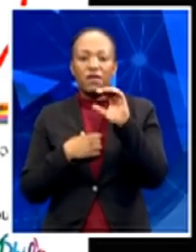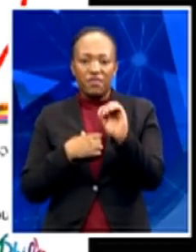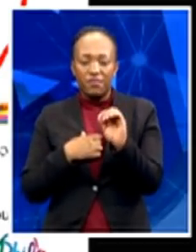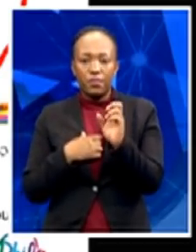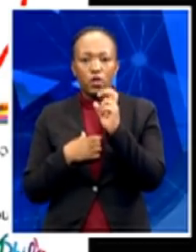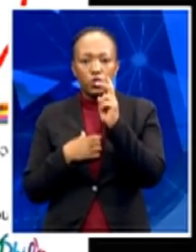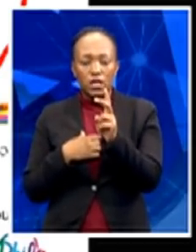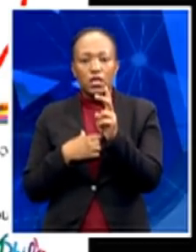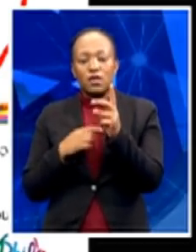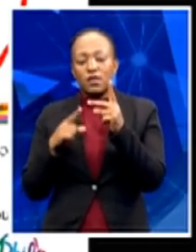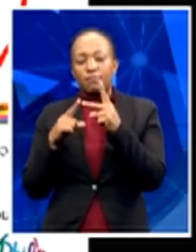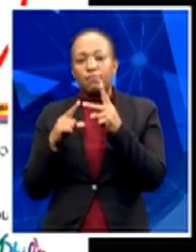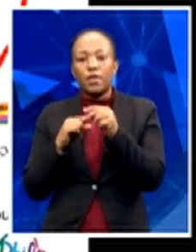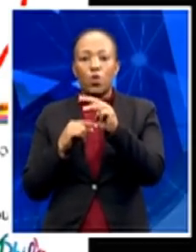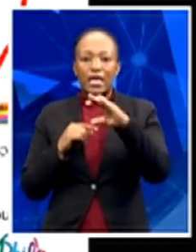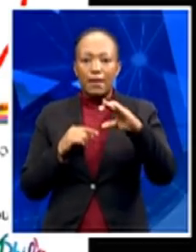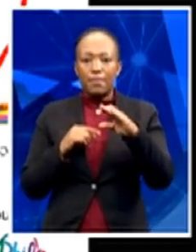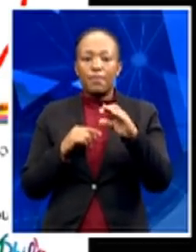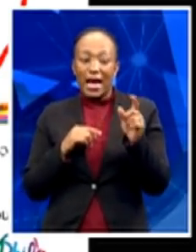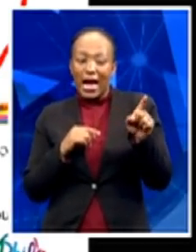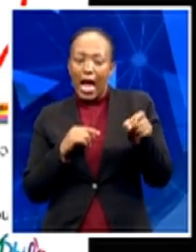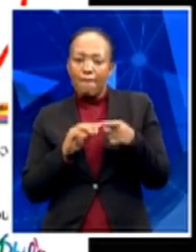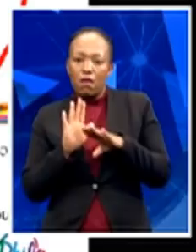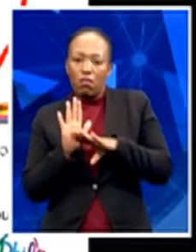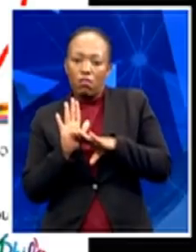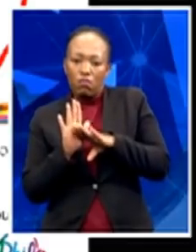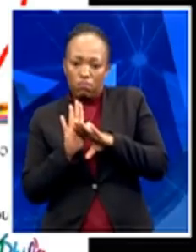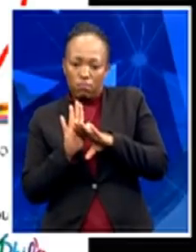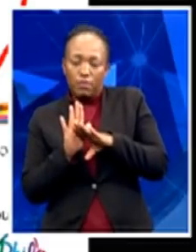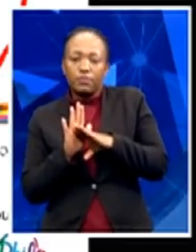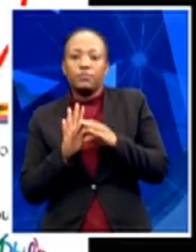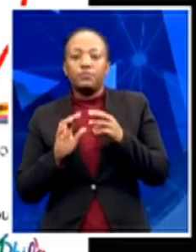is coming behind, and followed by